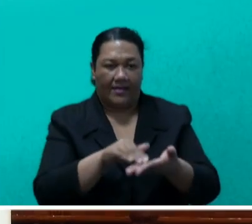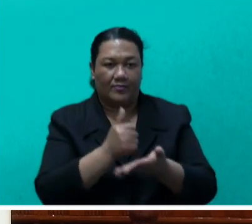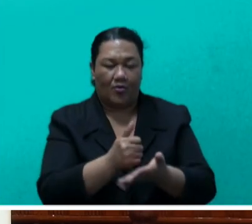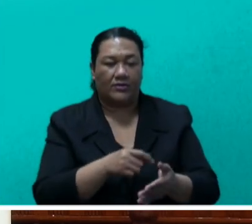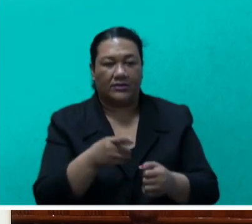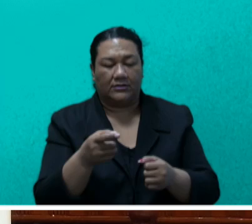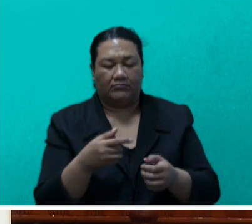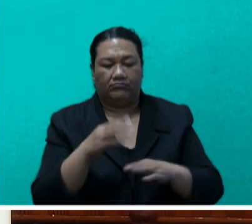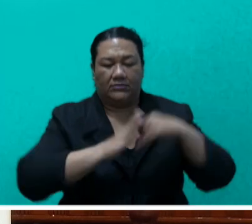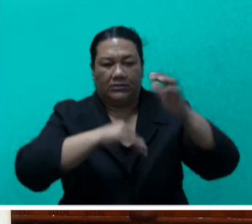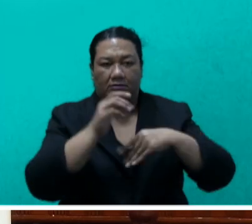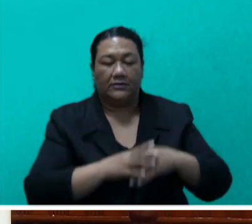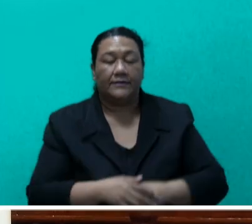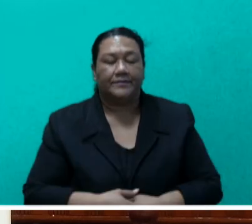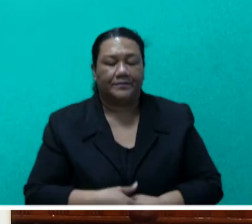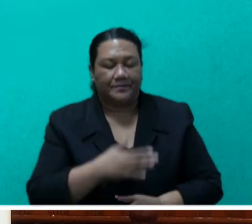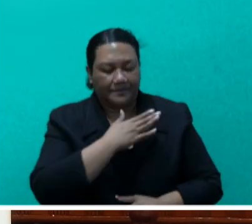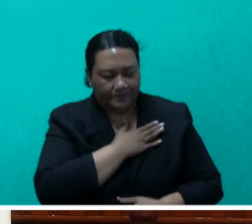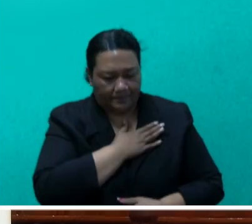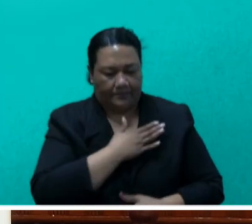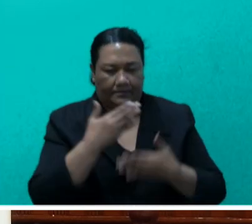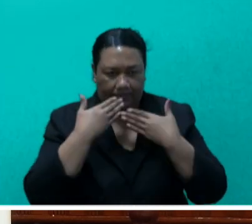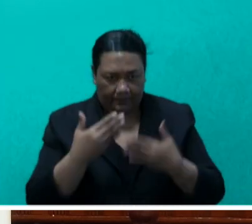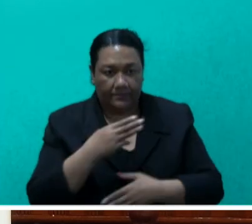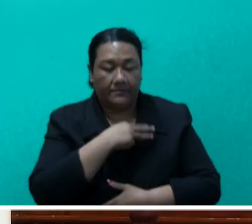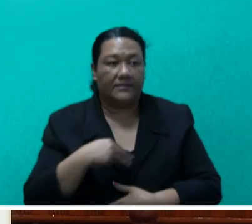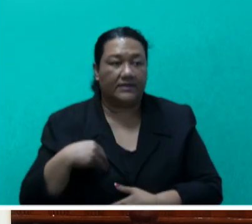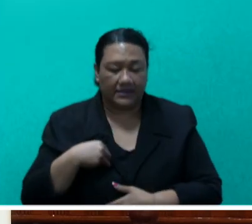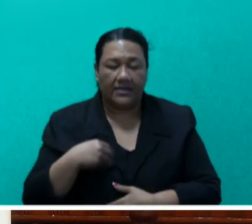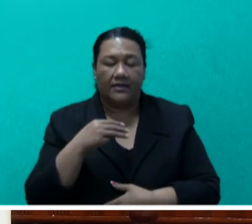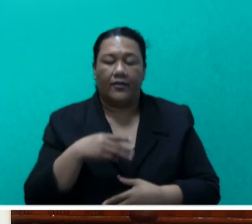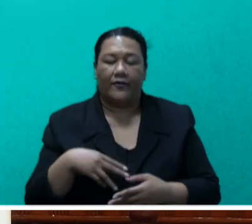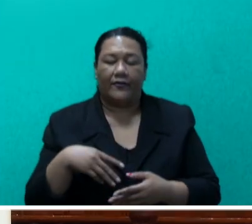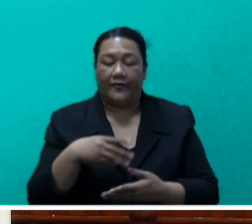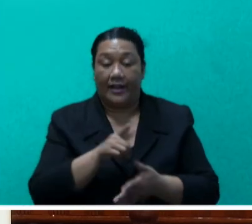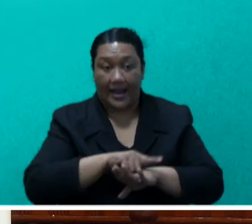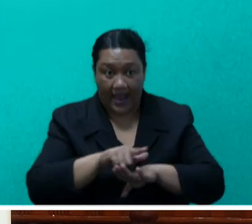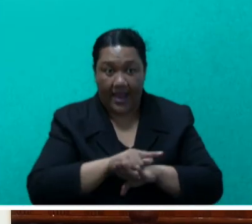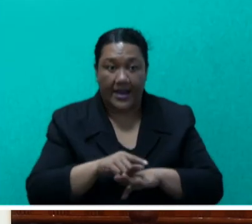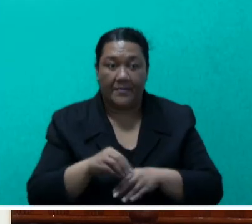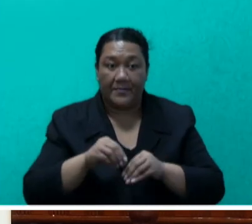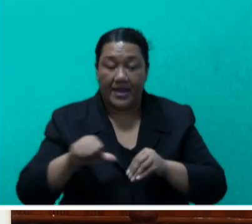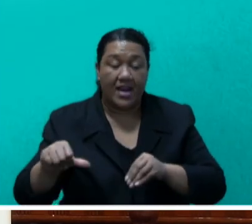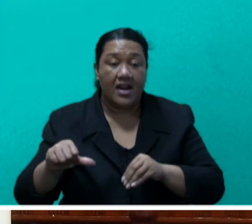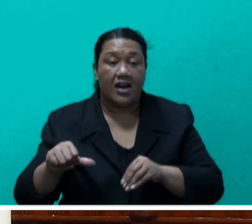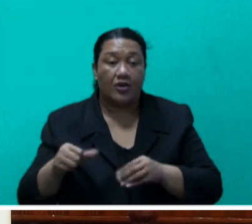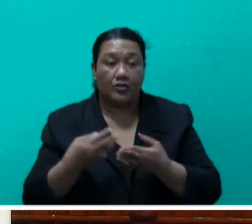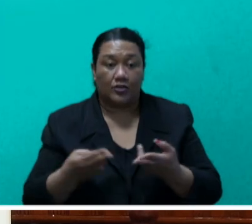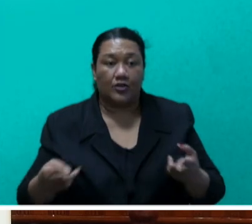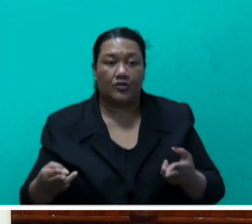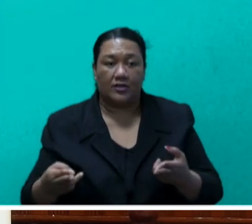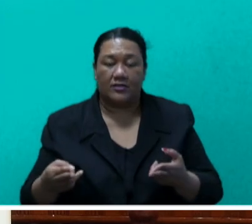gratitude to the Ministry of Lands and Mineral Resources for facilitating our